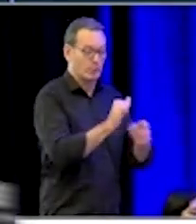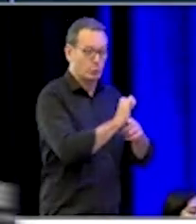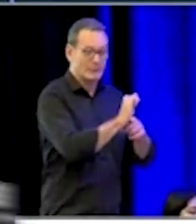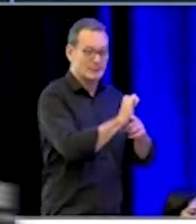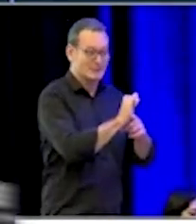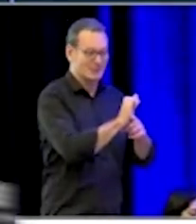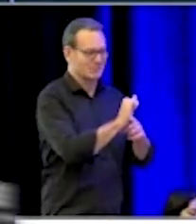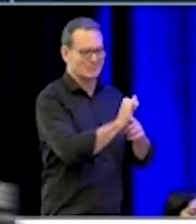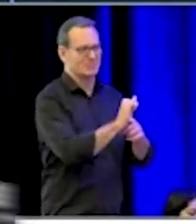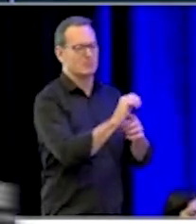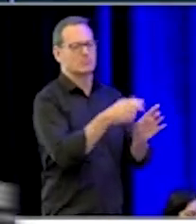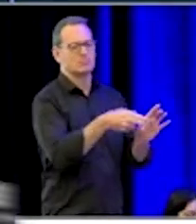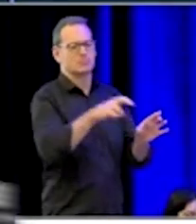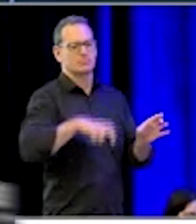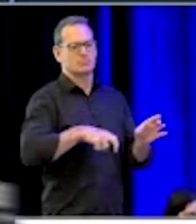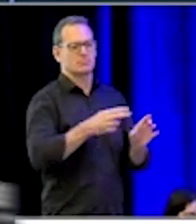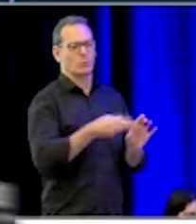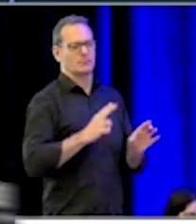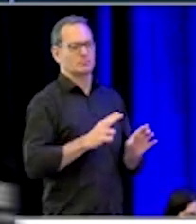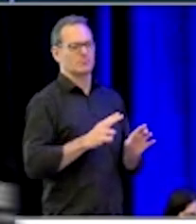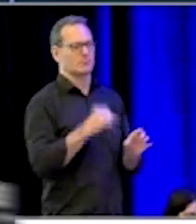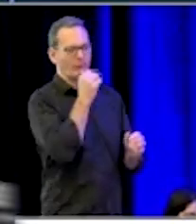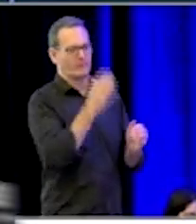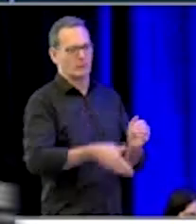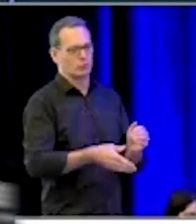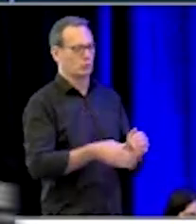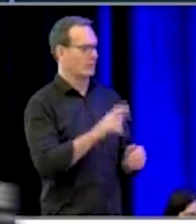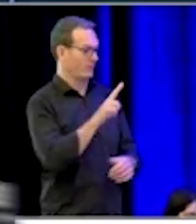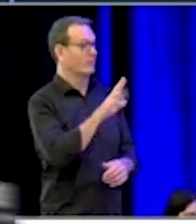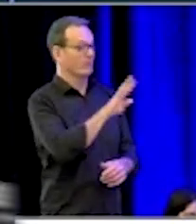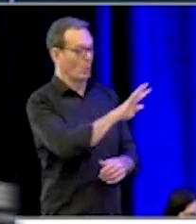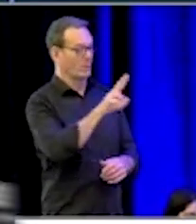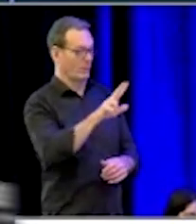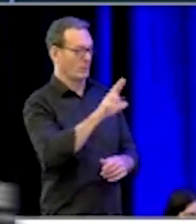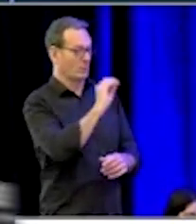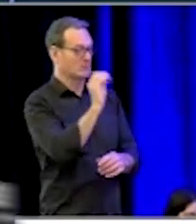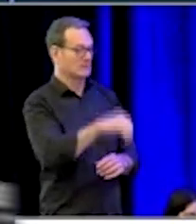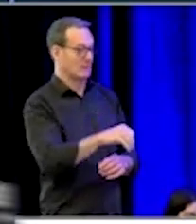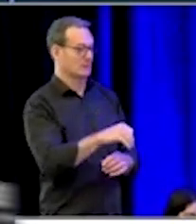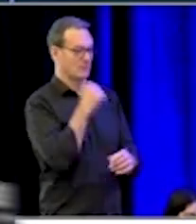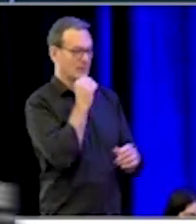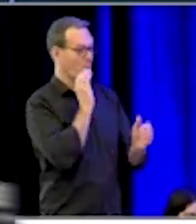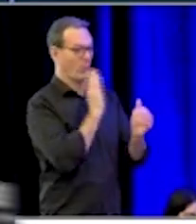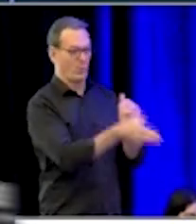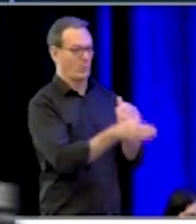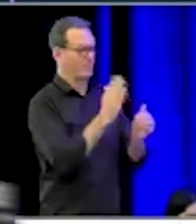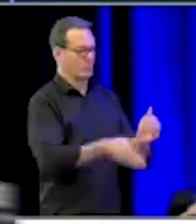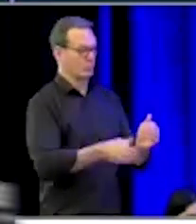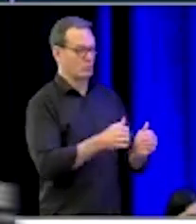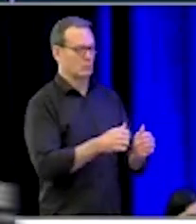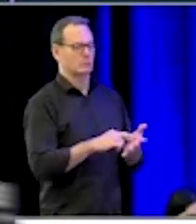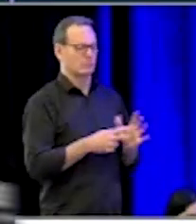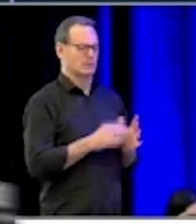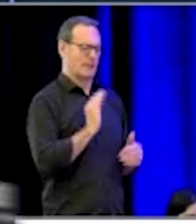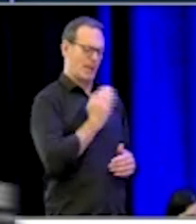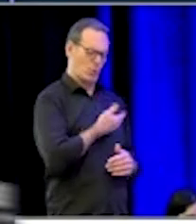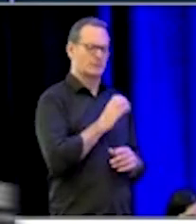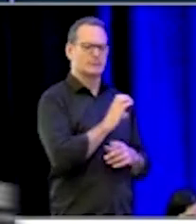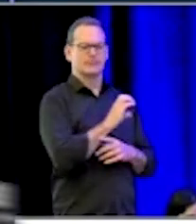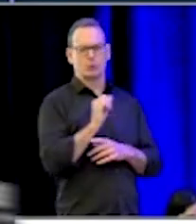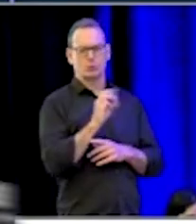finish. And that's one of the things that we're working on at CCRW is to try to help apprentices get to their Red